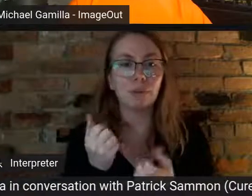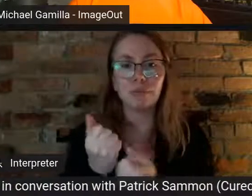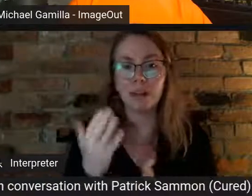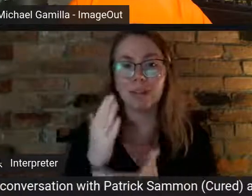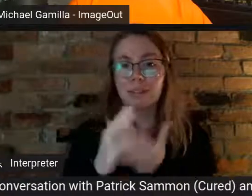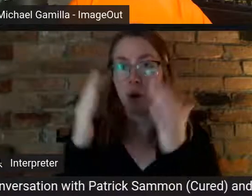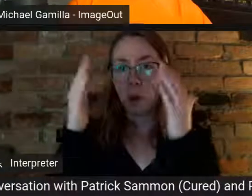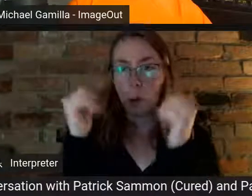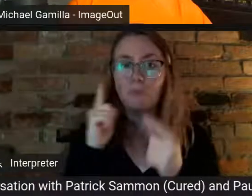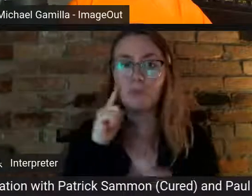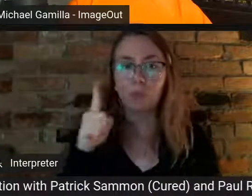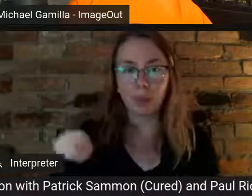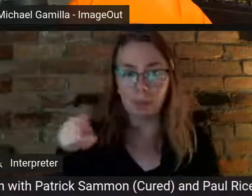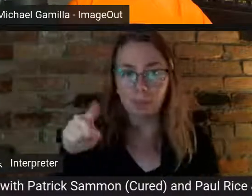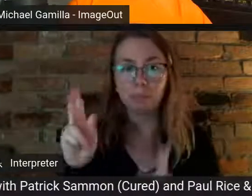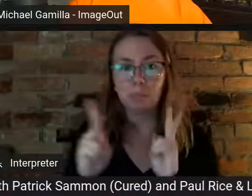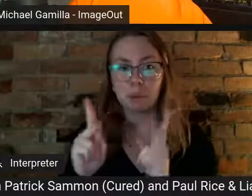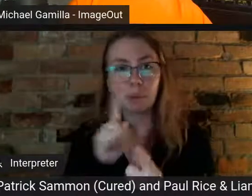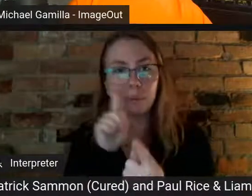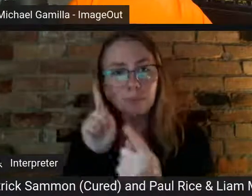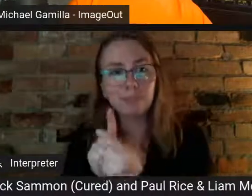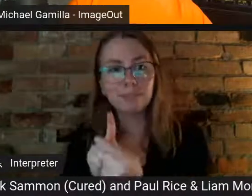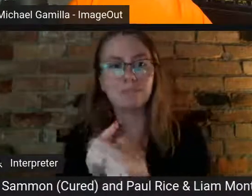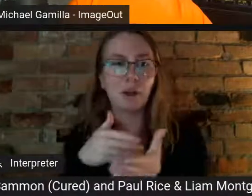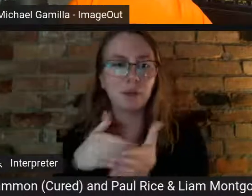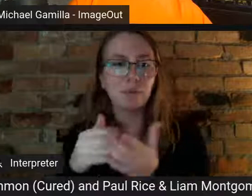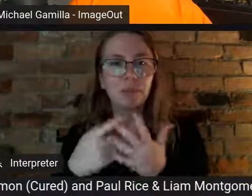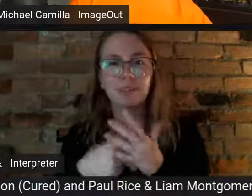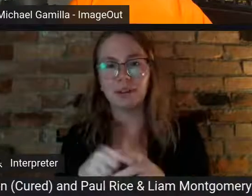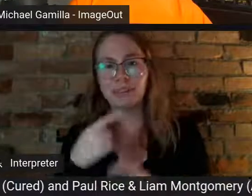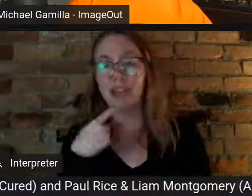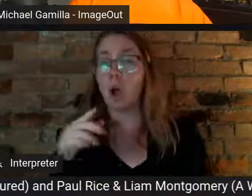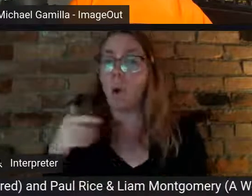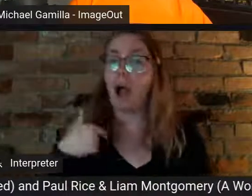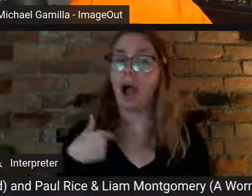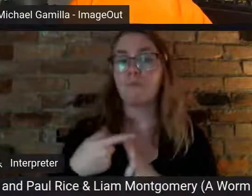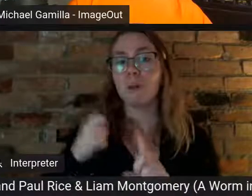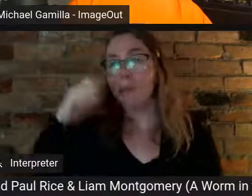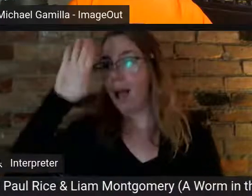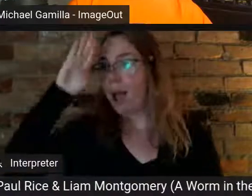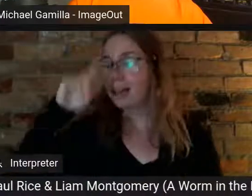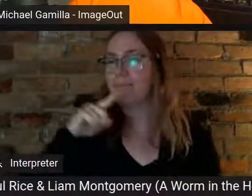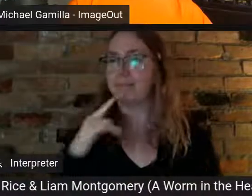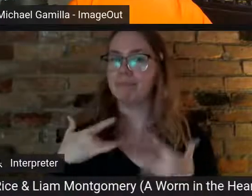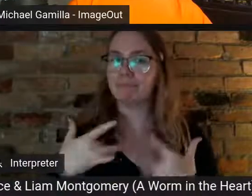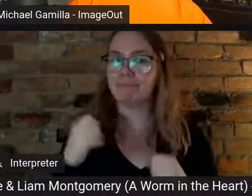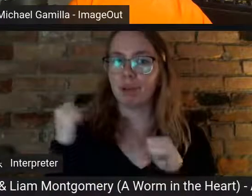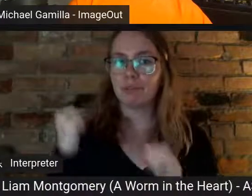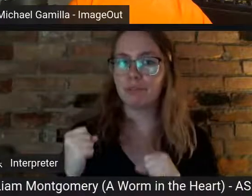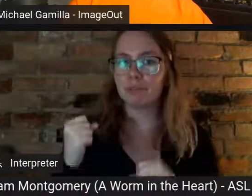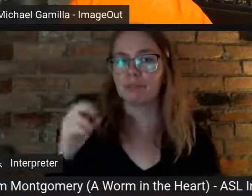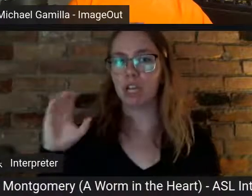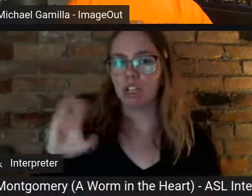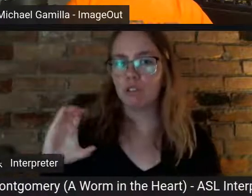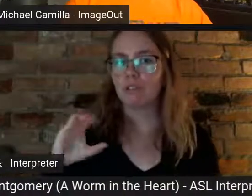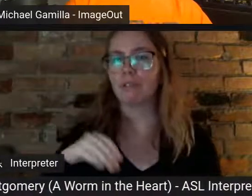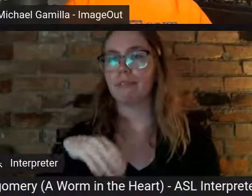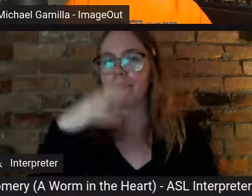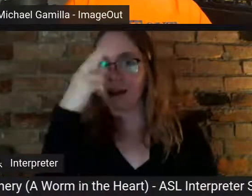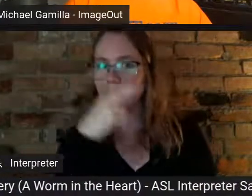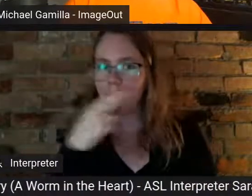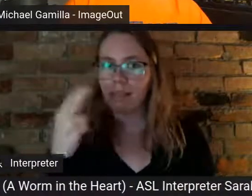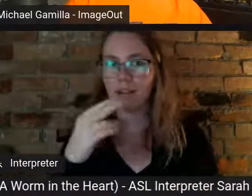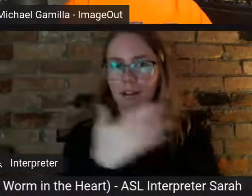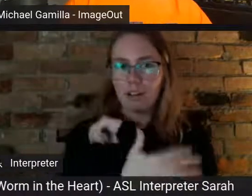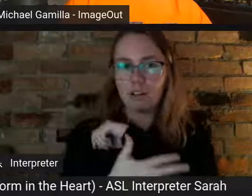that we were meeting. You know, we often started with saying, you know, I'm from Ireland. Ireland was a very conservative Catholic country. The idea